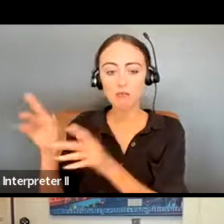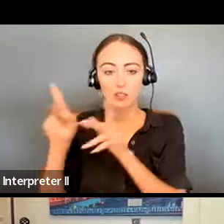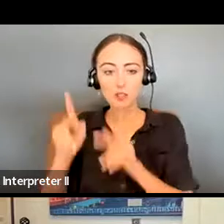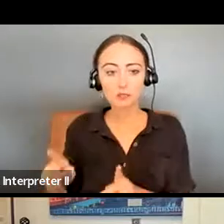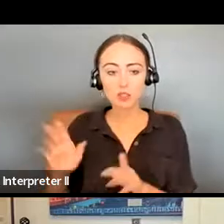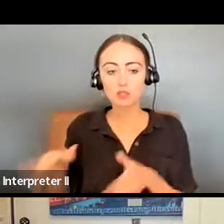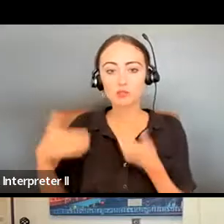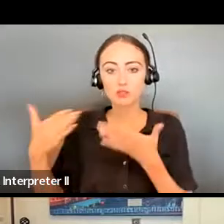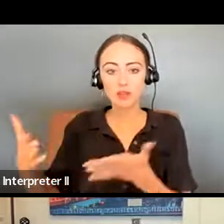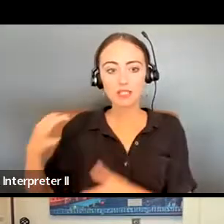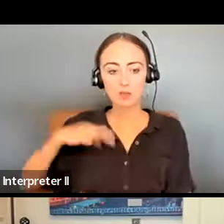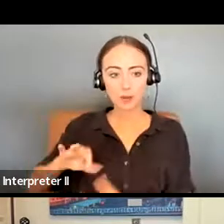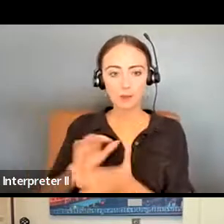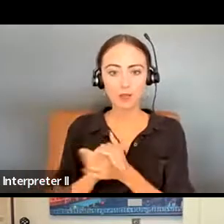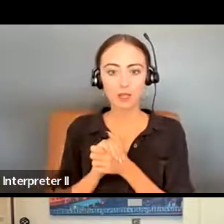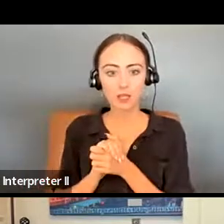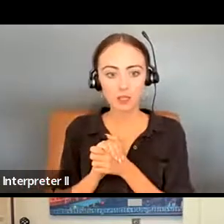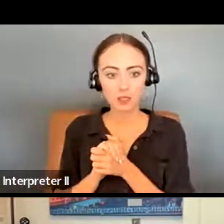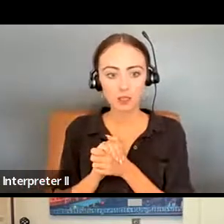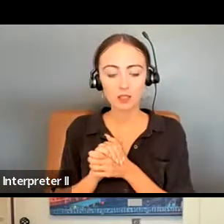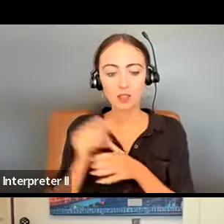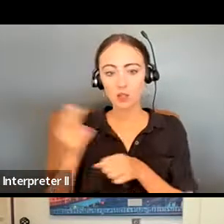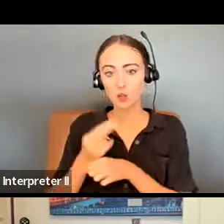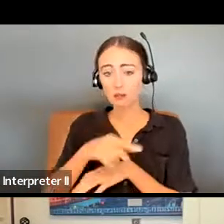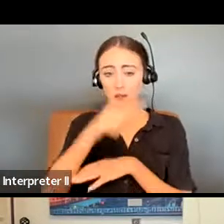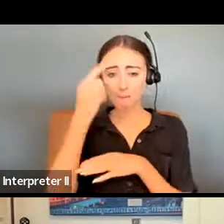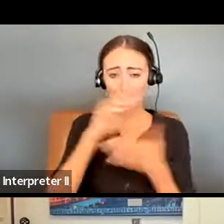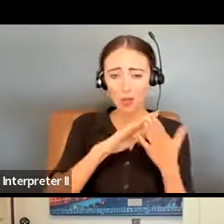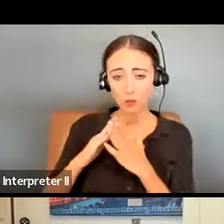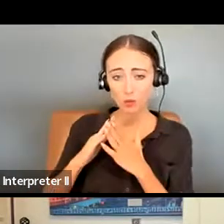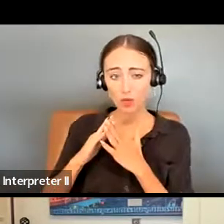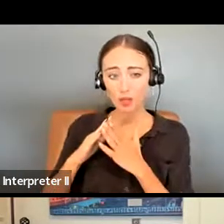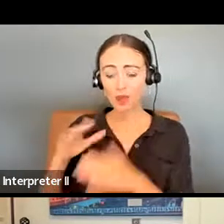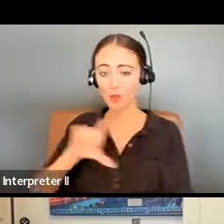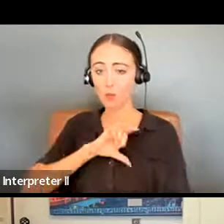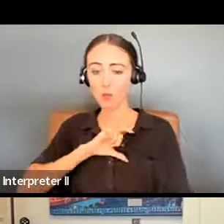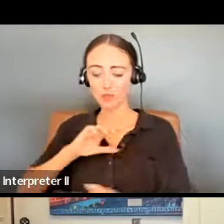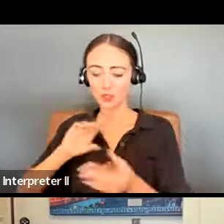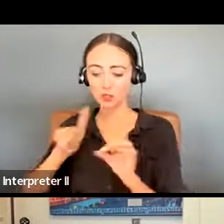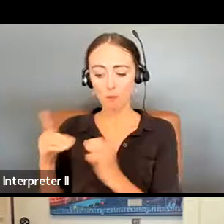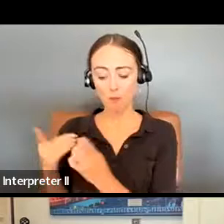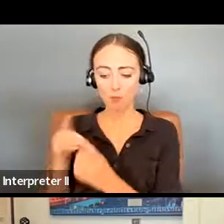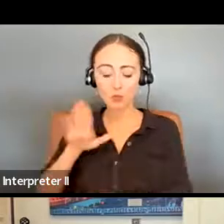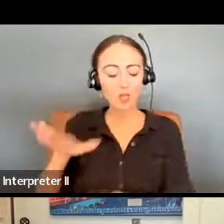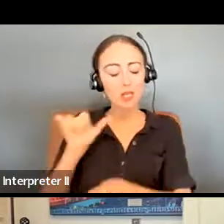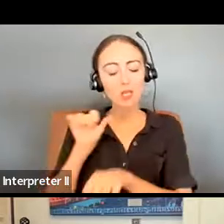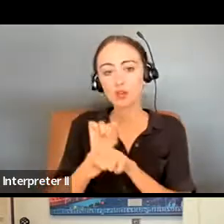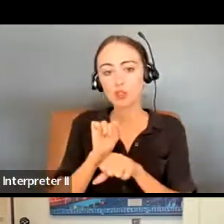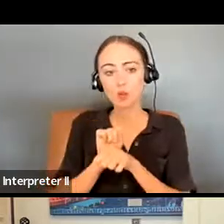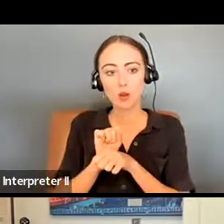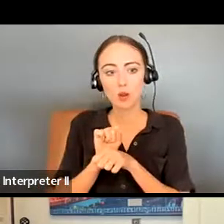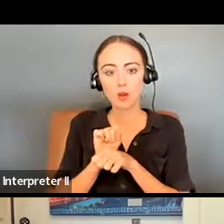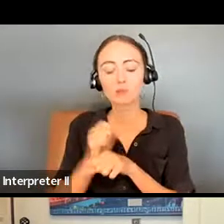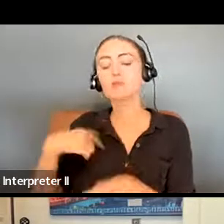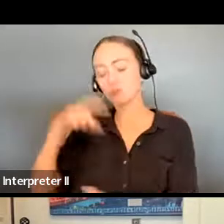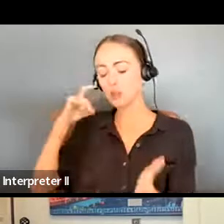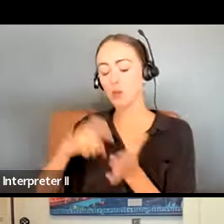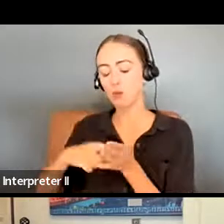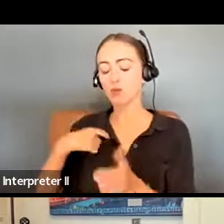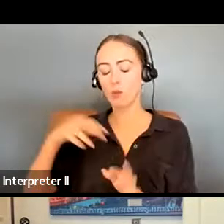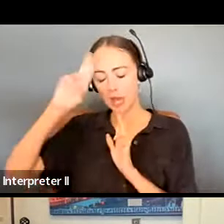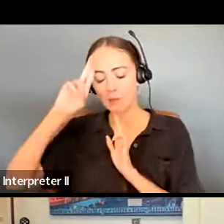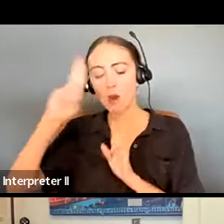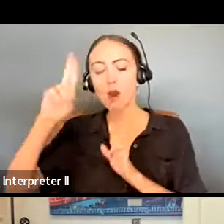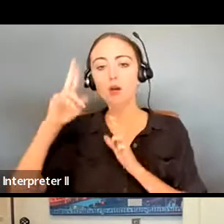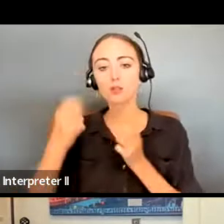some credibility to ease the tension between Black communities and the police department. So his work is not unnoticed. So I'm honored to